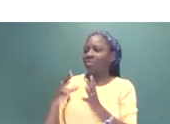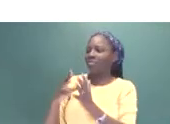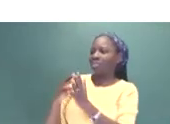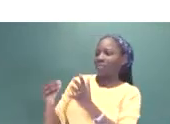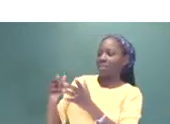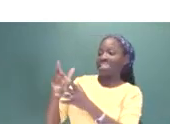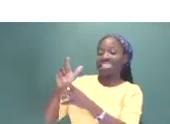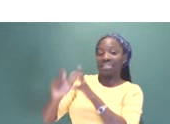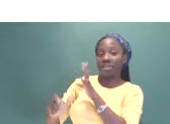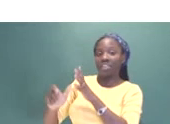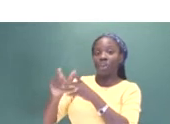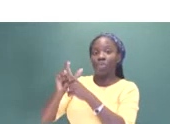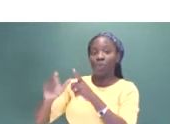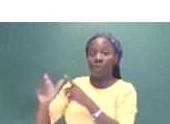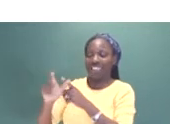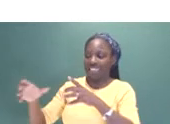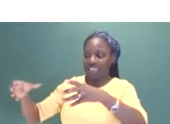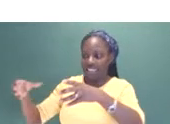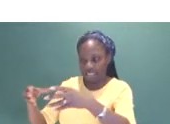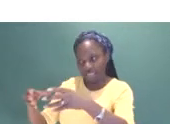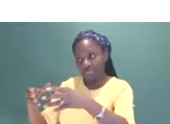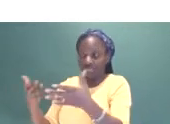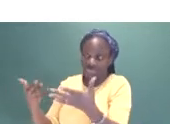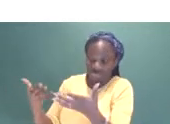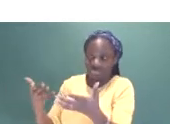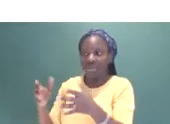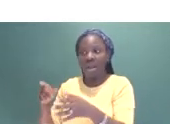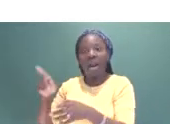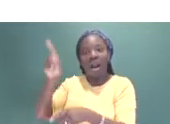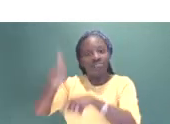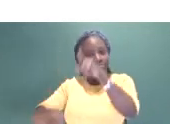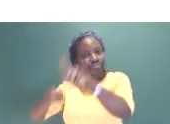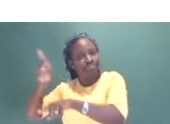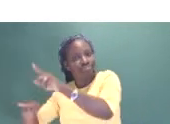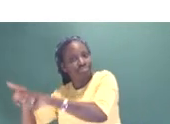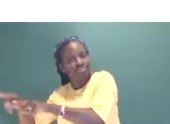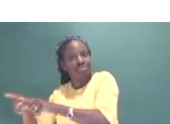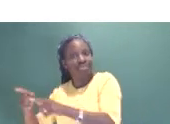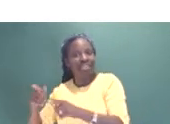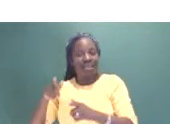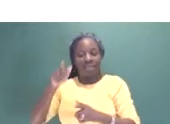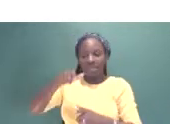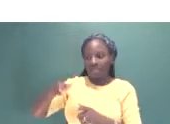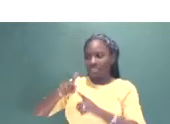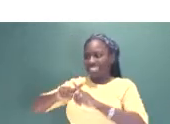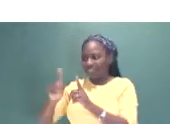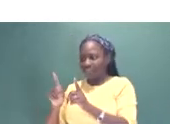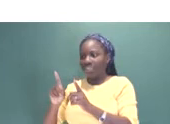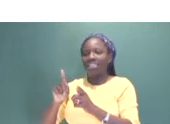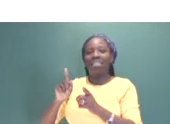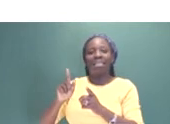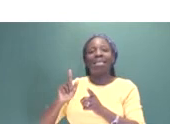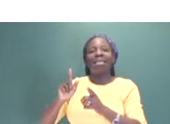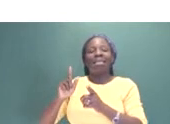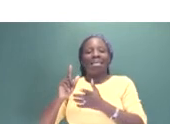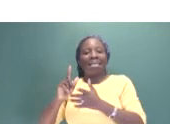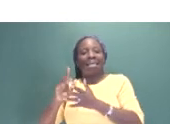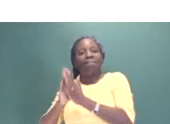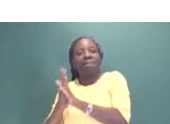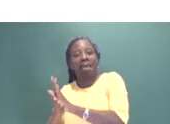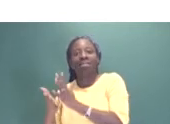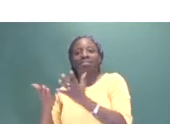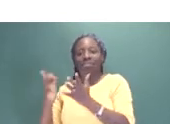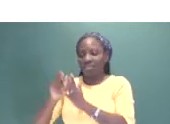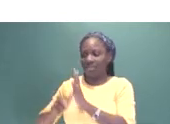disability community, if there is such a thing, are very different, that people with different impairments have different needs. So, you know, providing